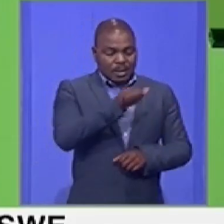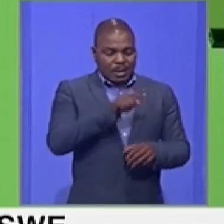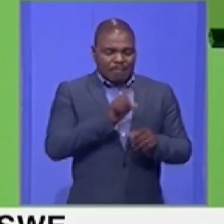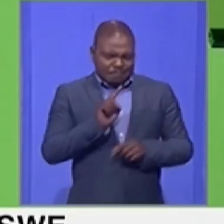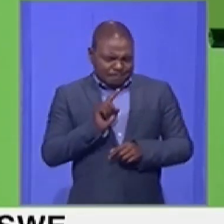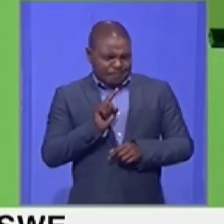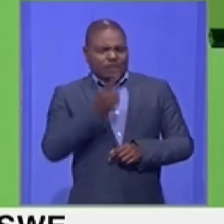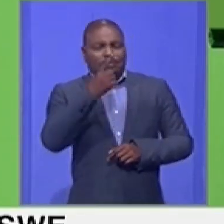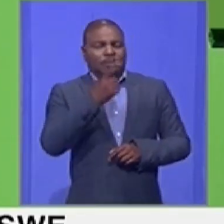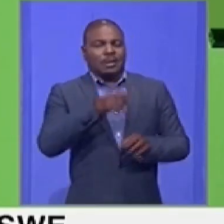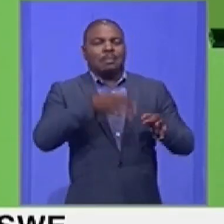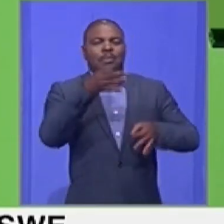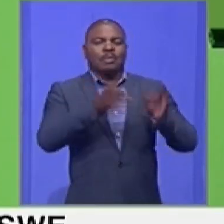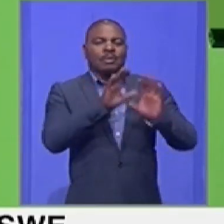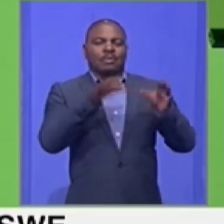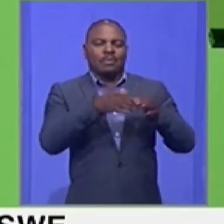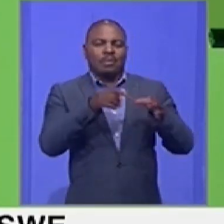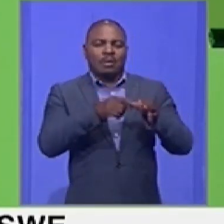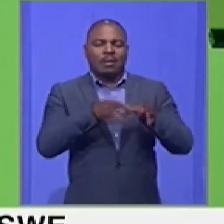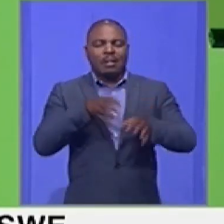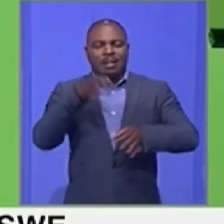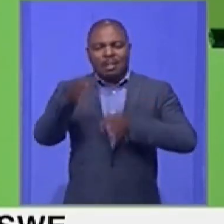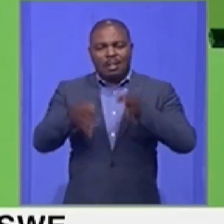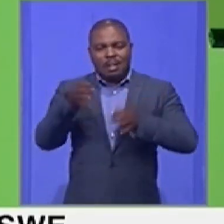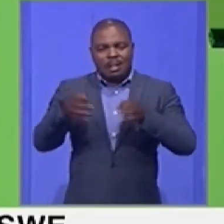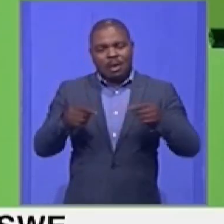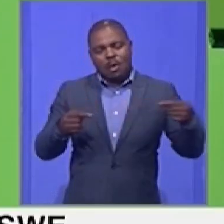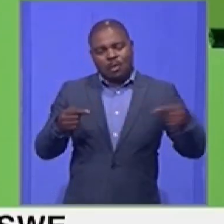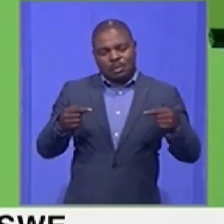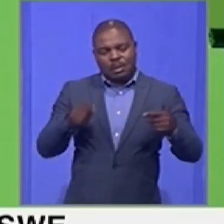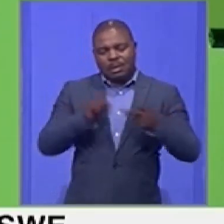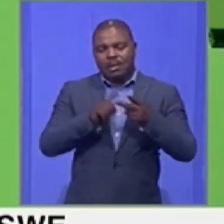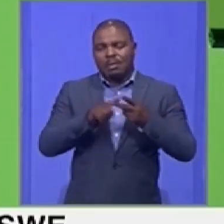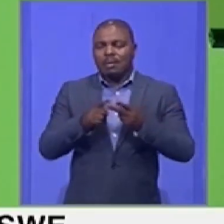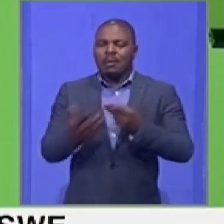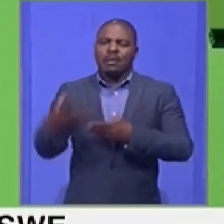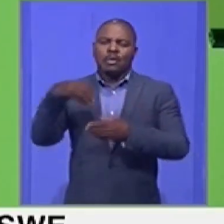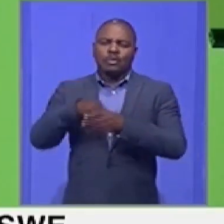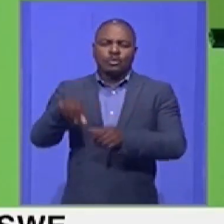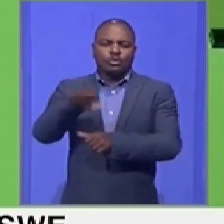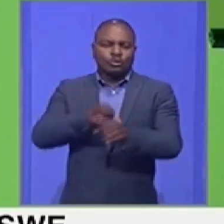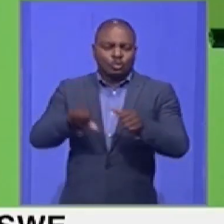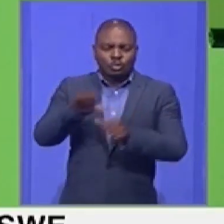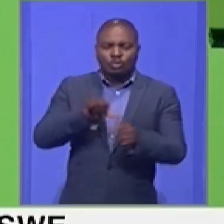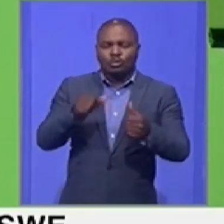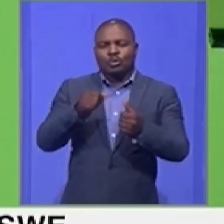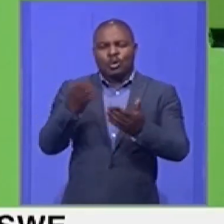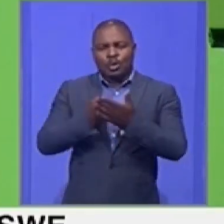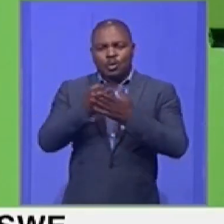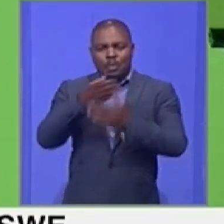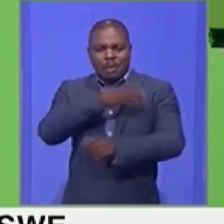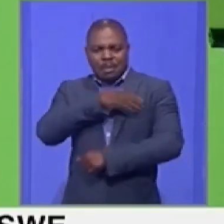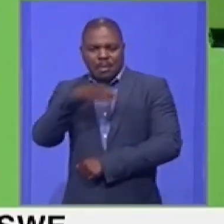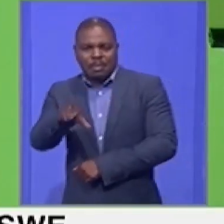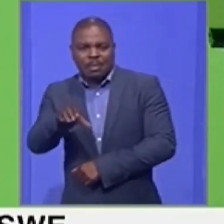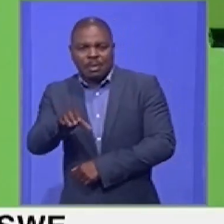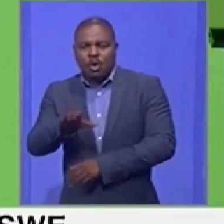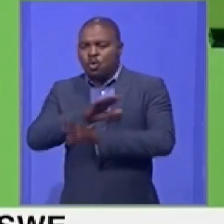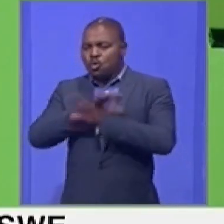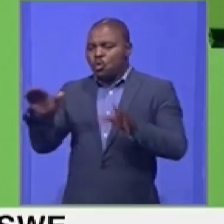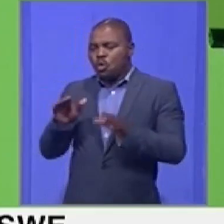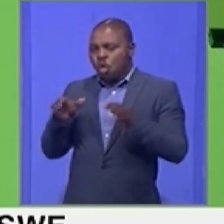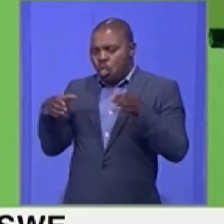table a comprehensive alternative aimed at inclusive socio-economic empowerment over the empowerment of the narrow